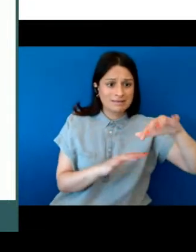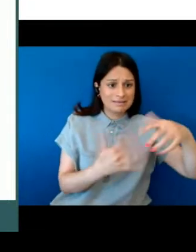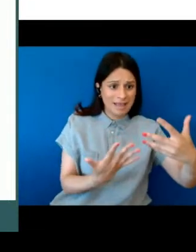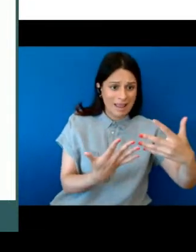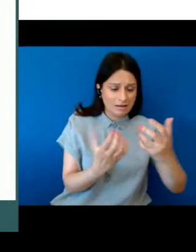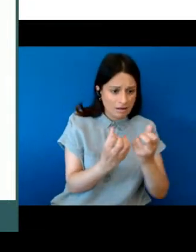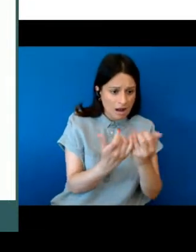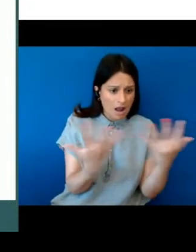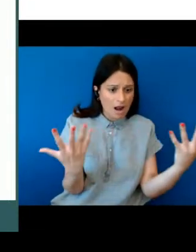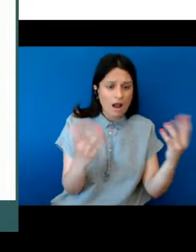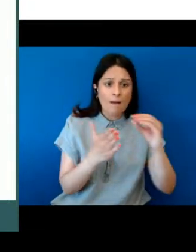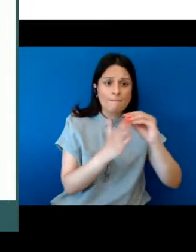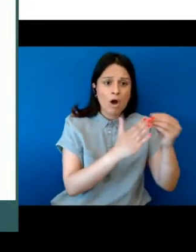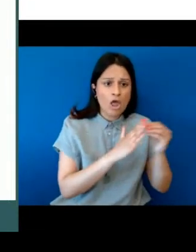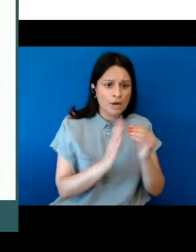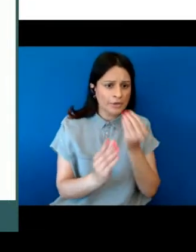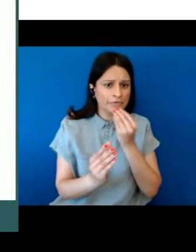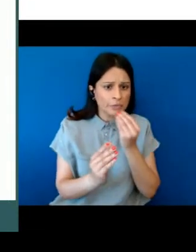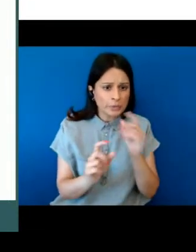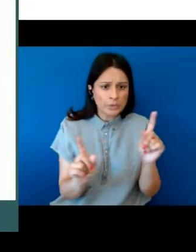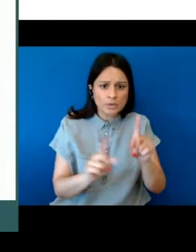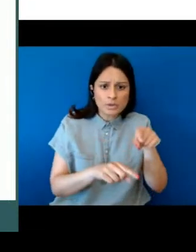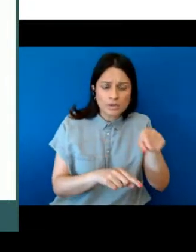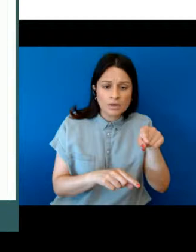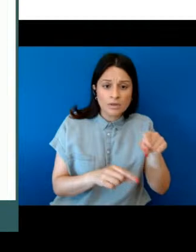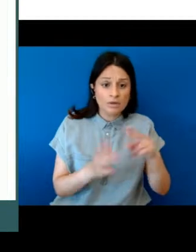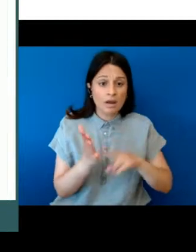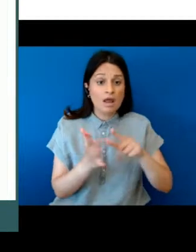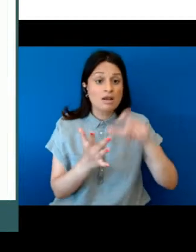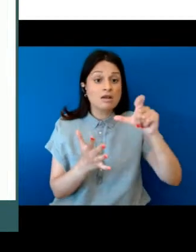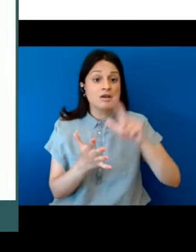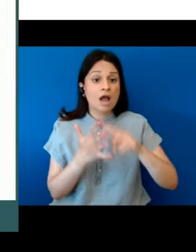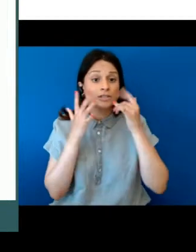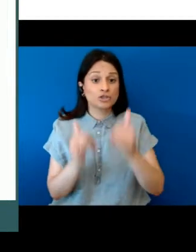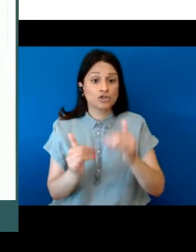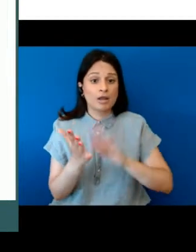foods. NICE have looked into microarrays